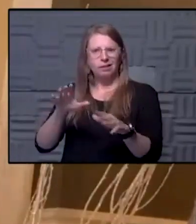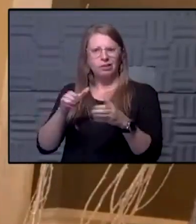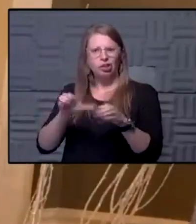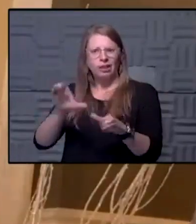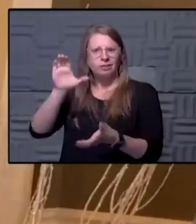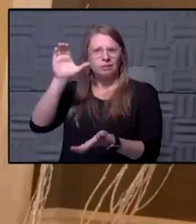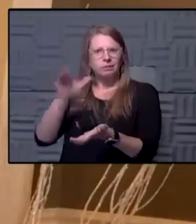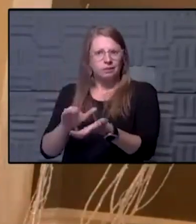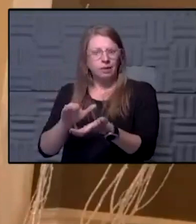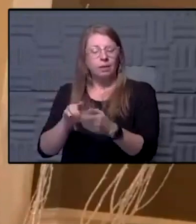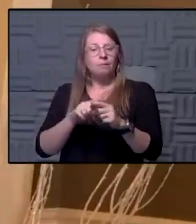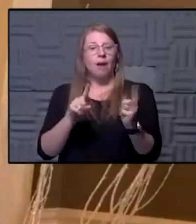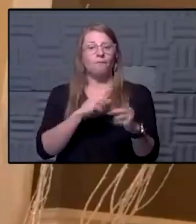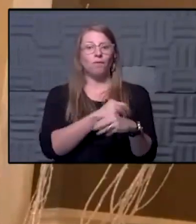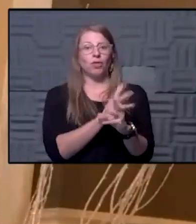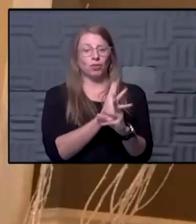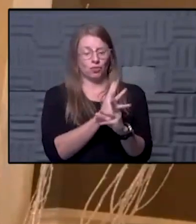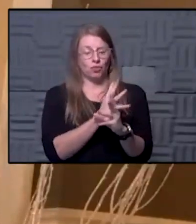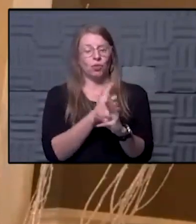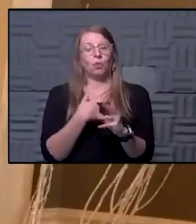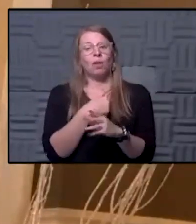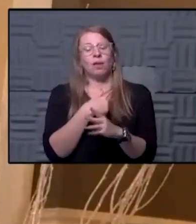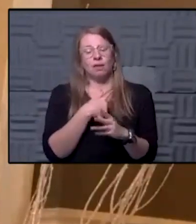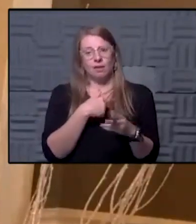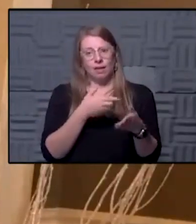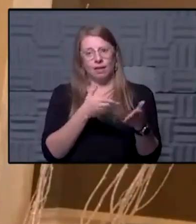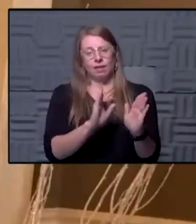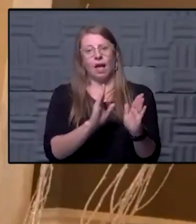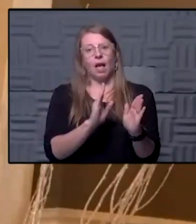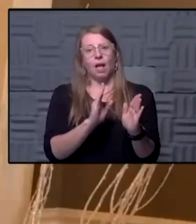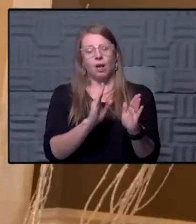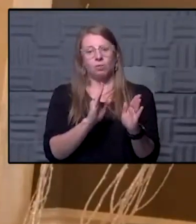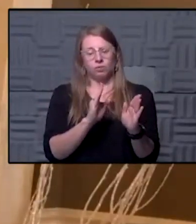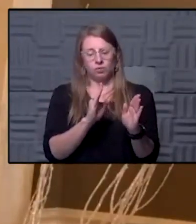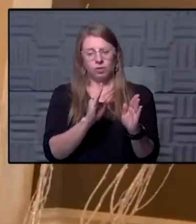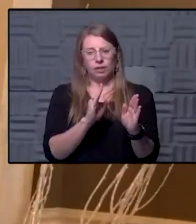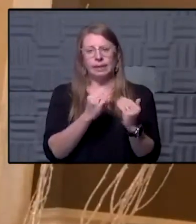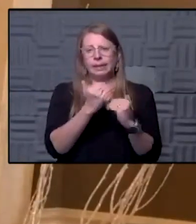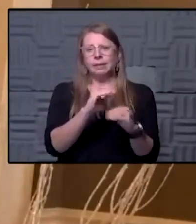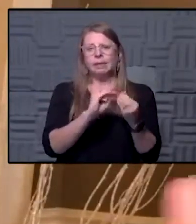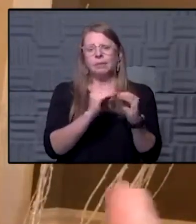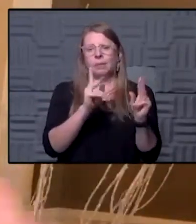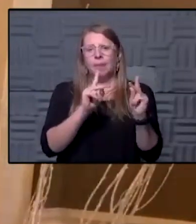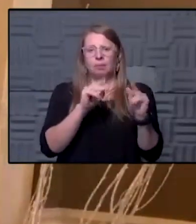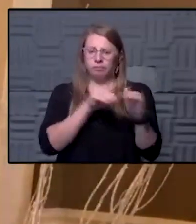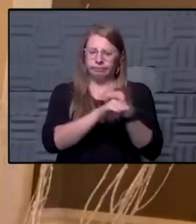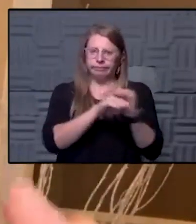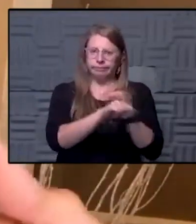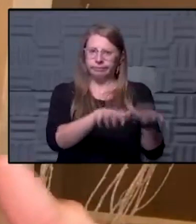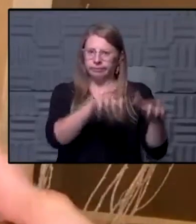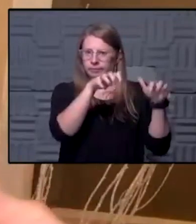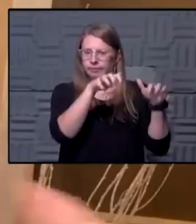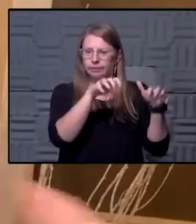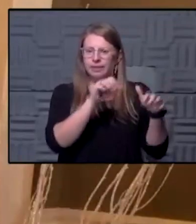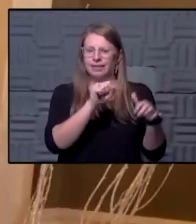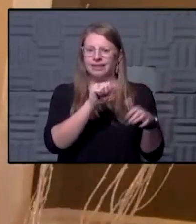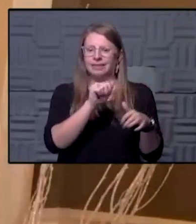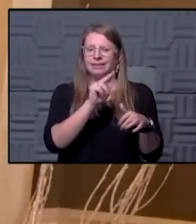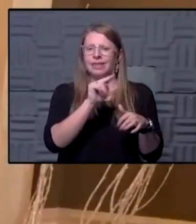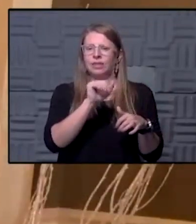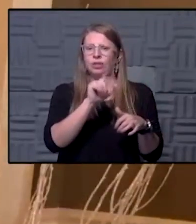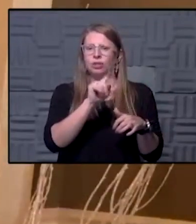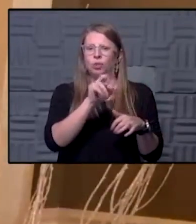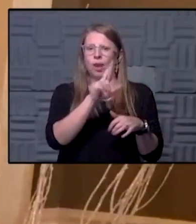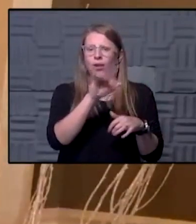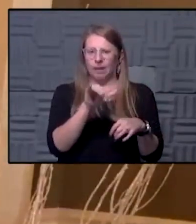And when we do virtual, we do allow a limited number of individuals to come in the sanctuary while we're virtual through social